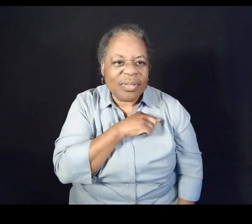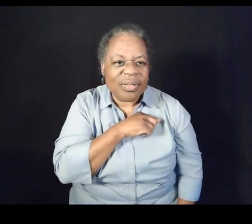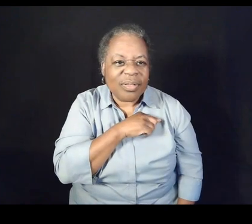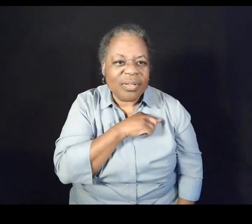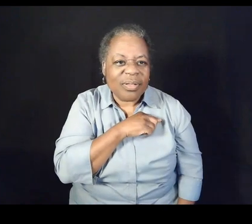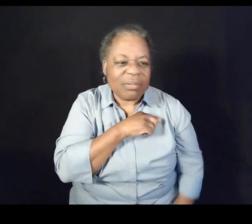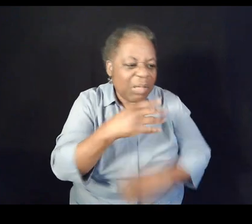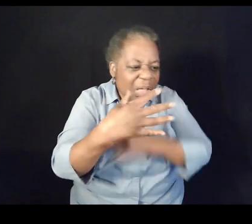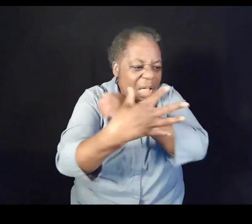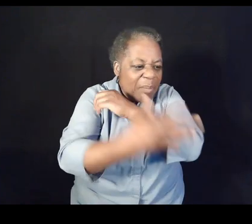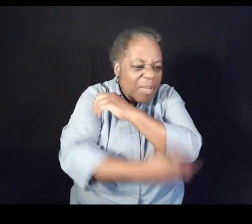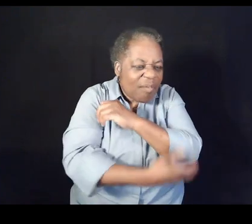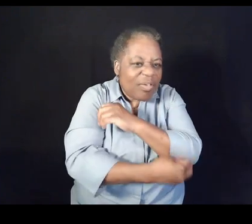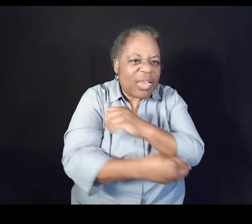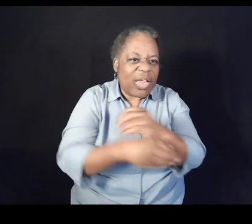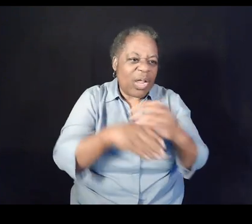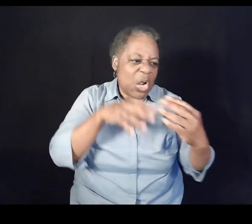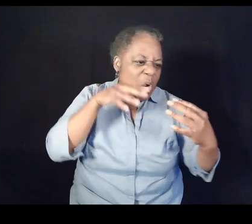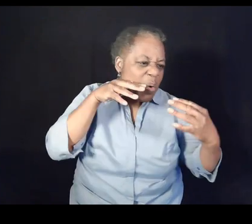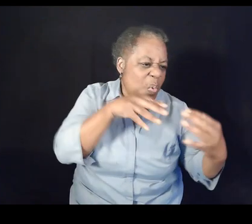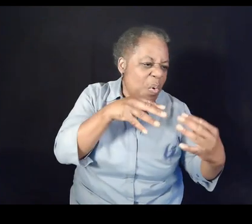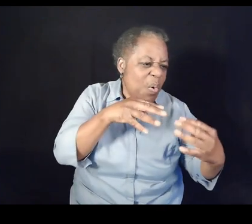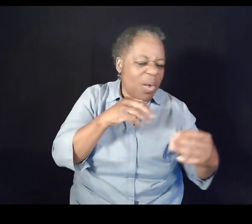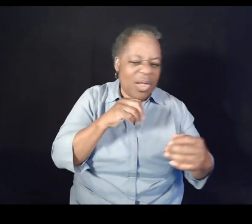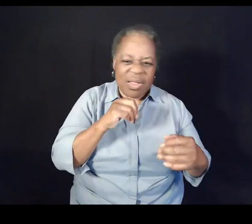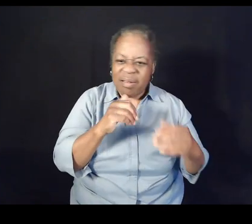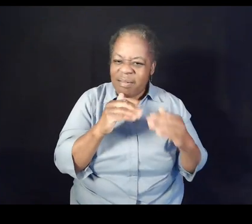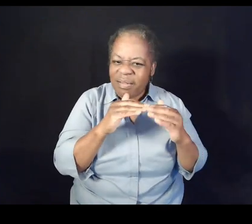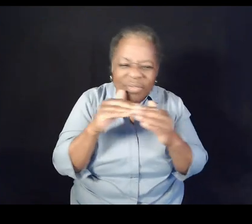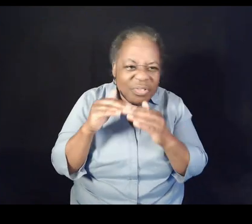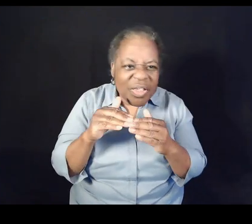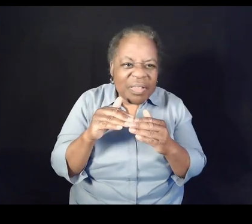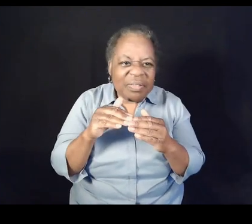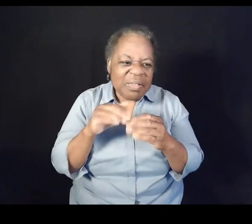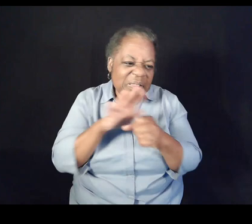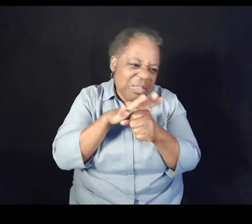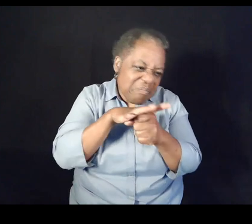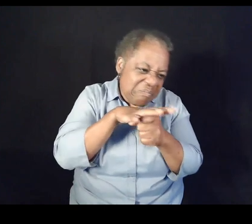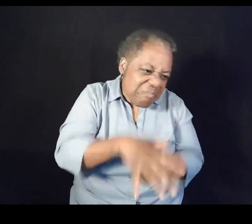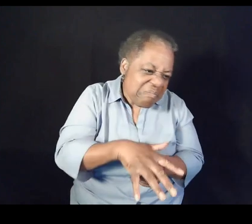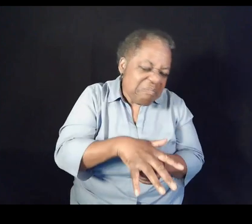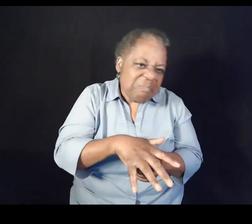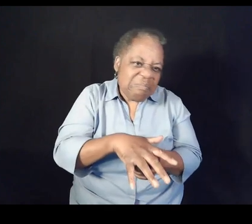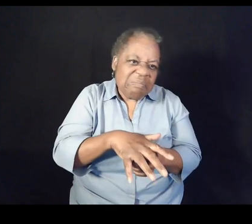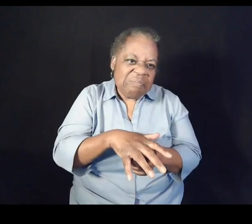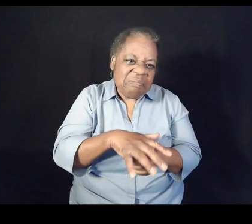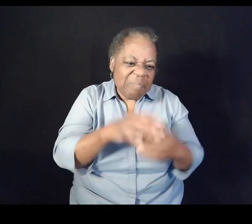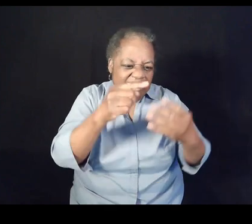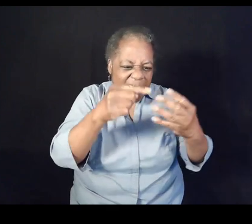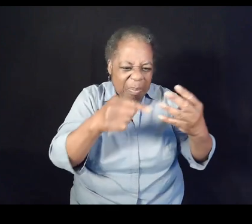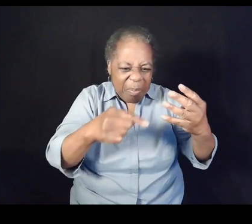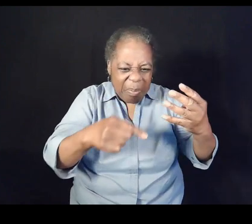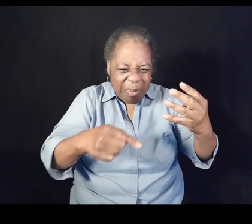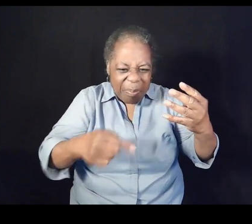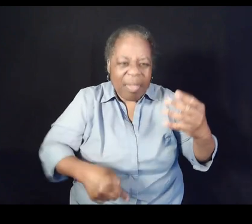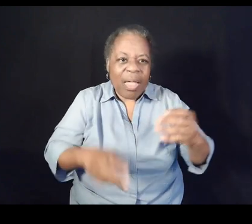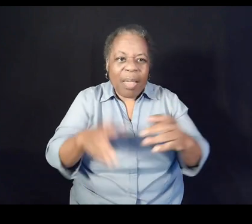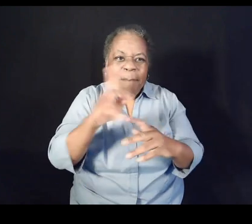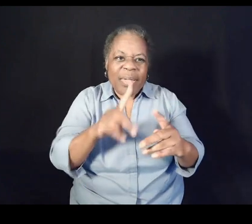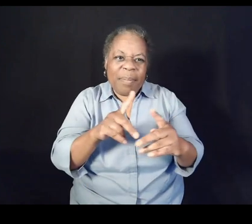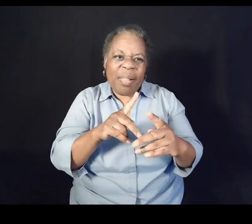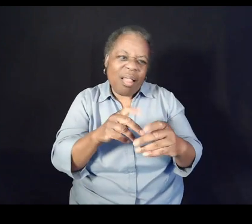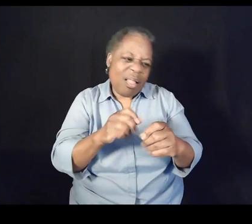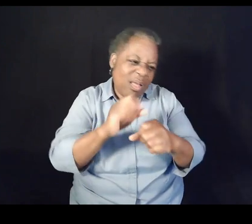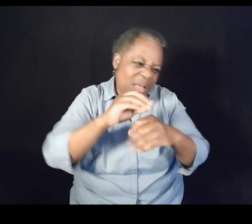Poverty, war, injustice, oppression, abuse, tyranny, these are things that people inflict on each other.